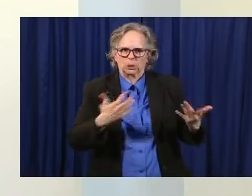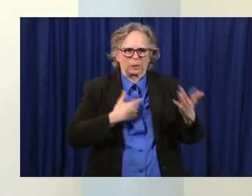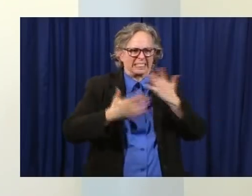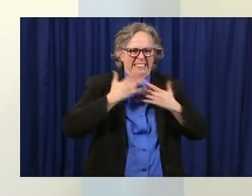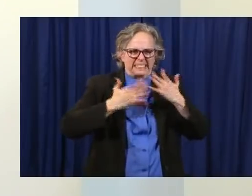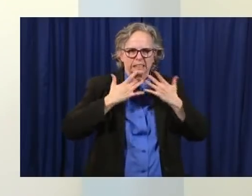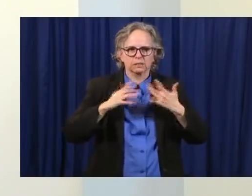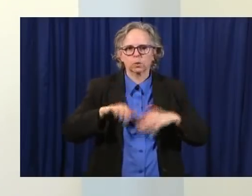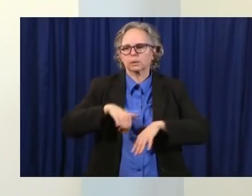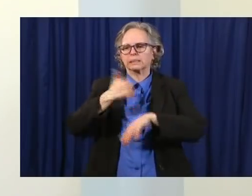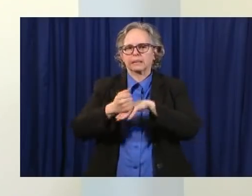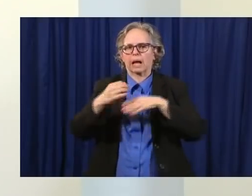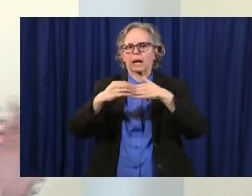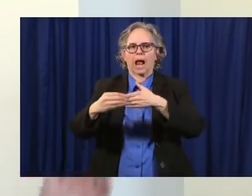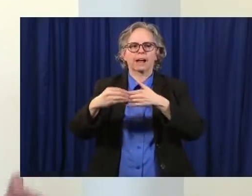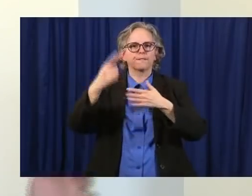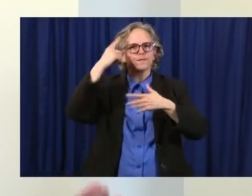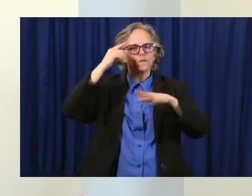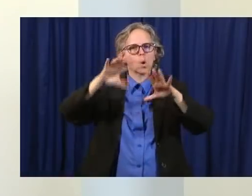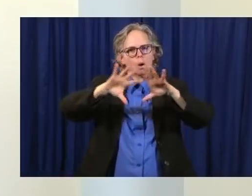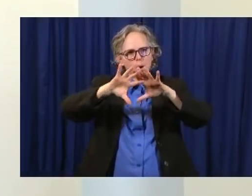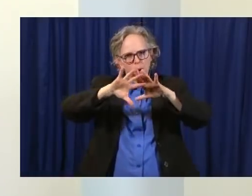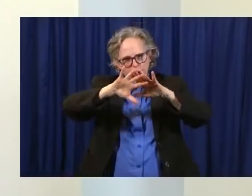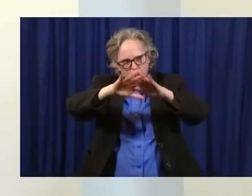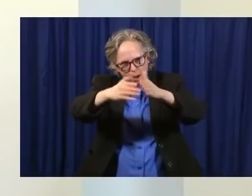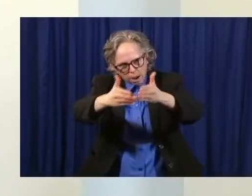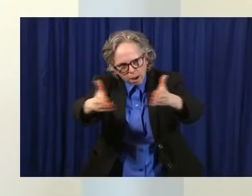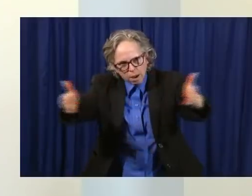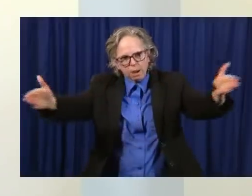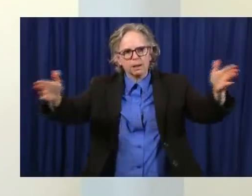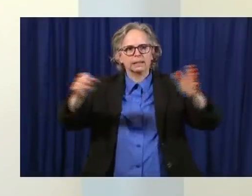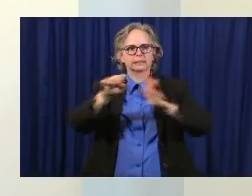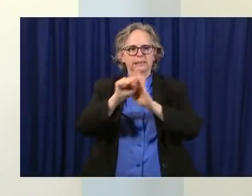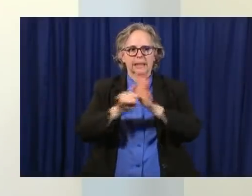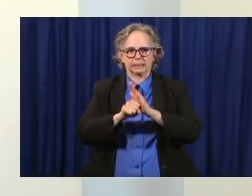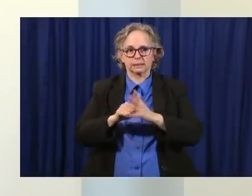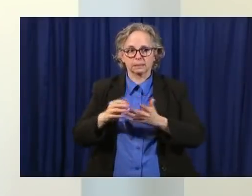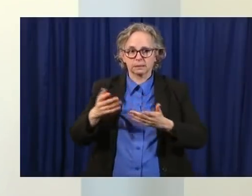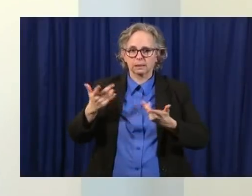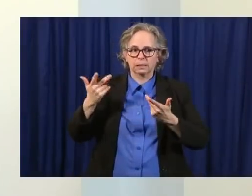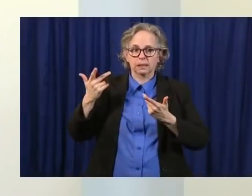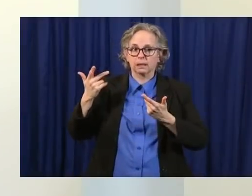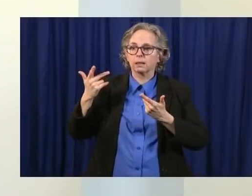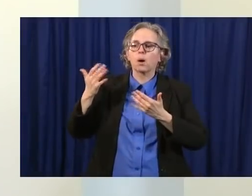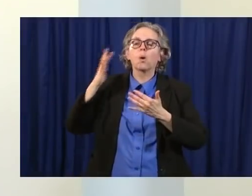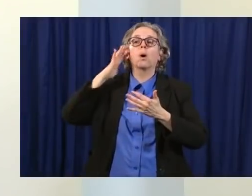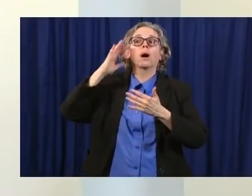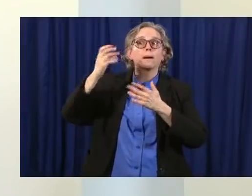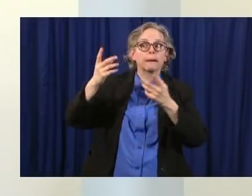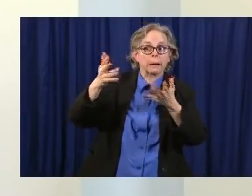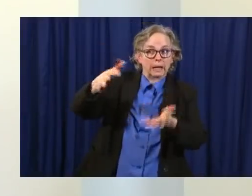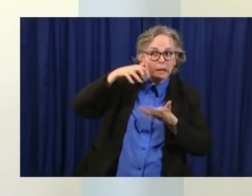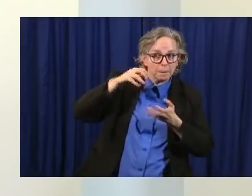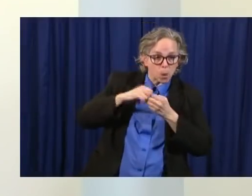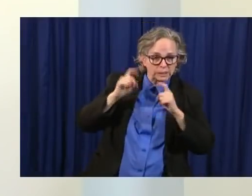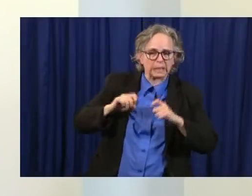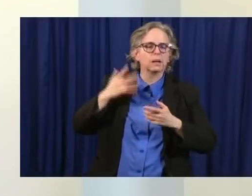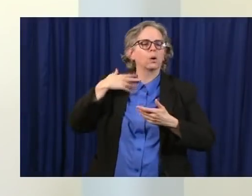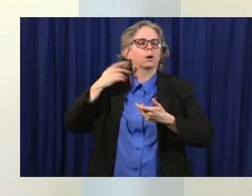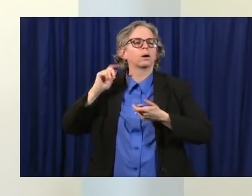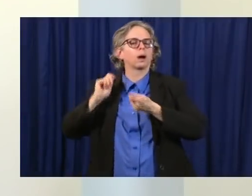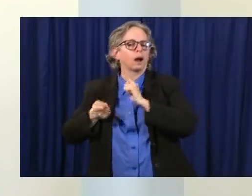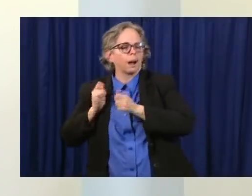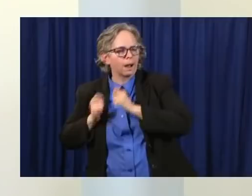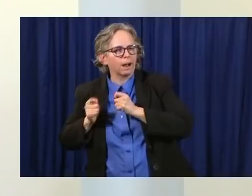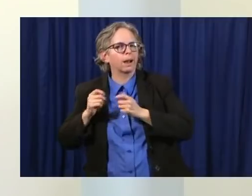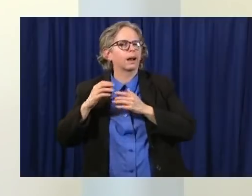guidance evolves as we have more testing, we expand out greater. And it has evolved as we've understood the disease, as everything has.